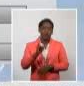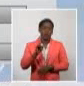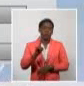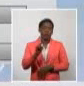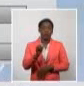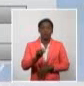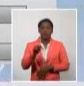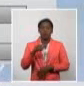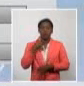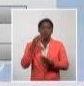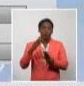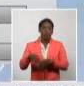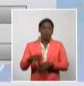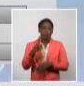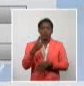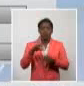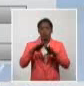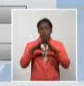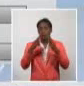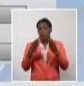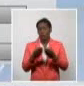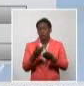of